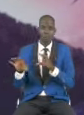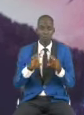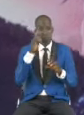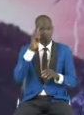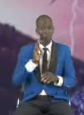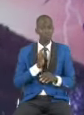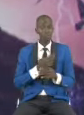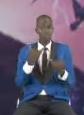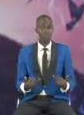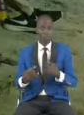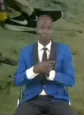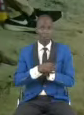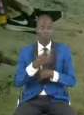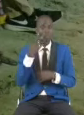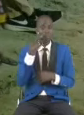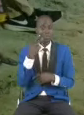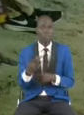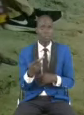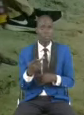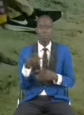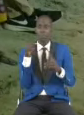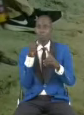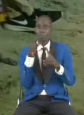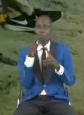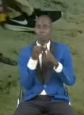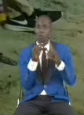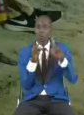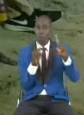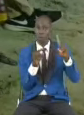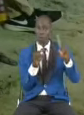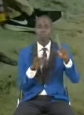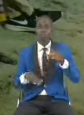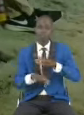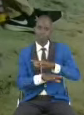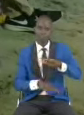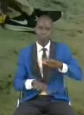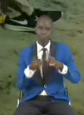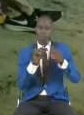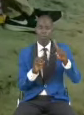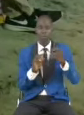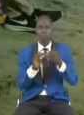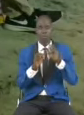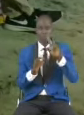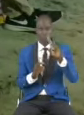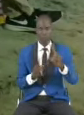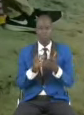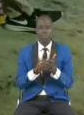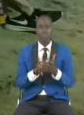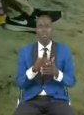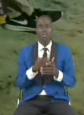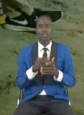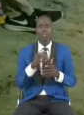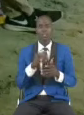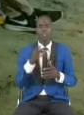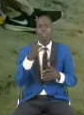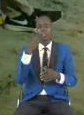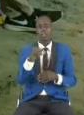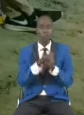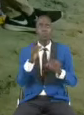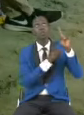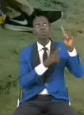we look at here under the promise. Number one, the promise of the Lord for the Passover.